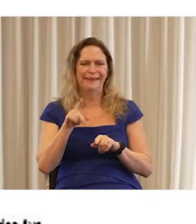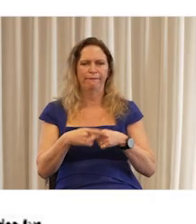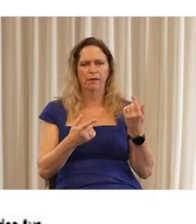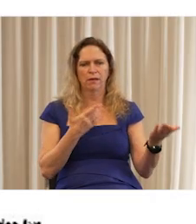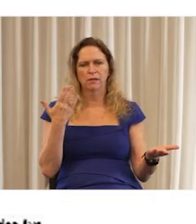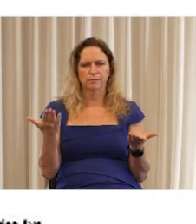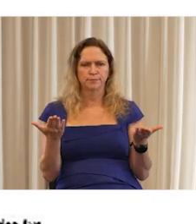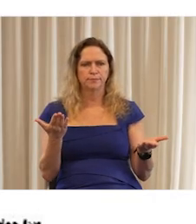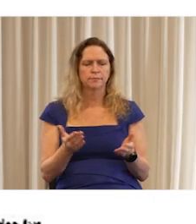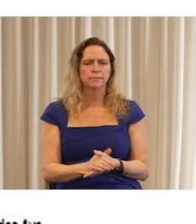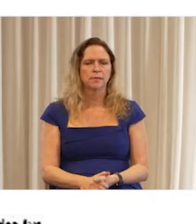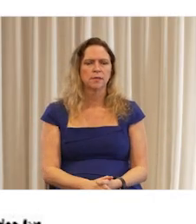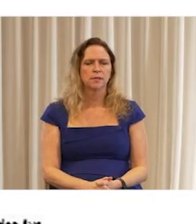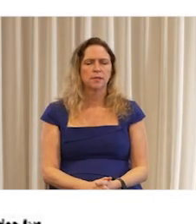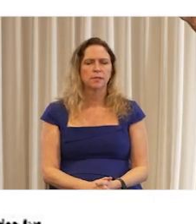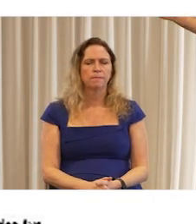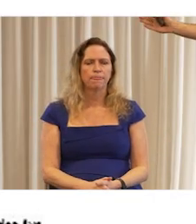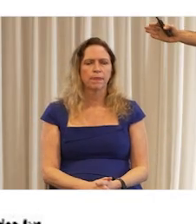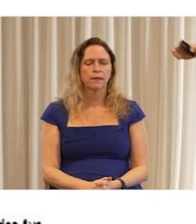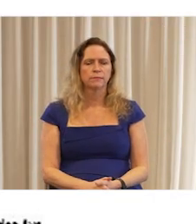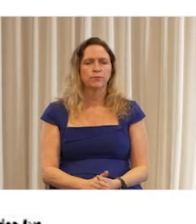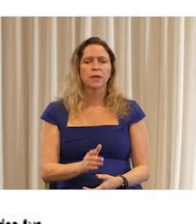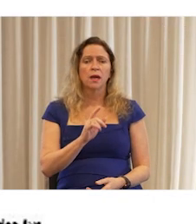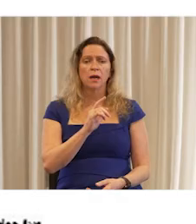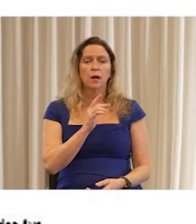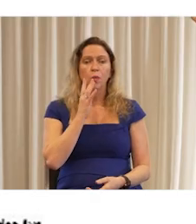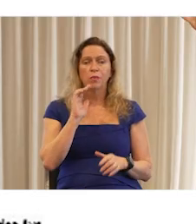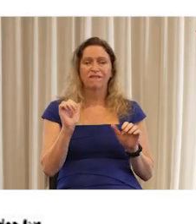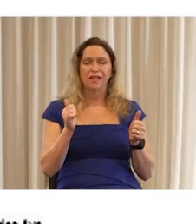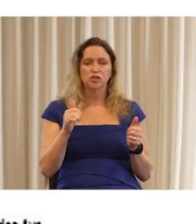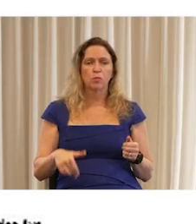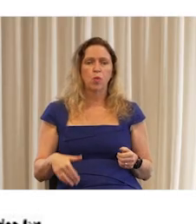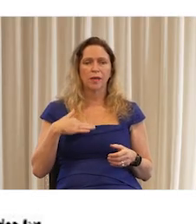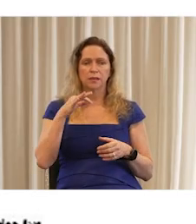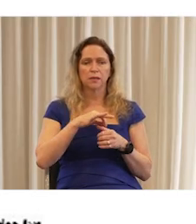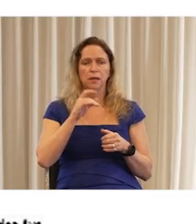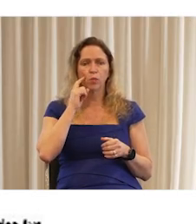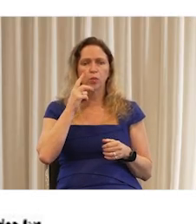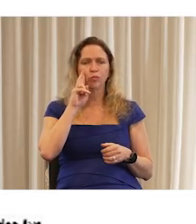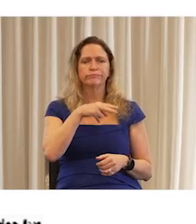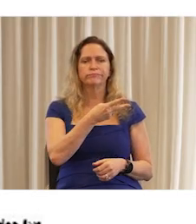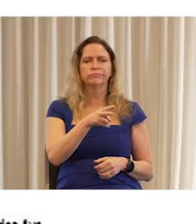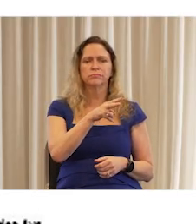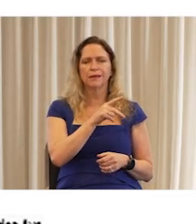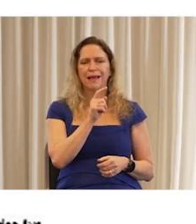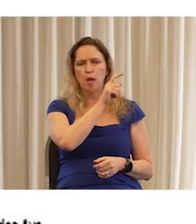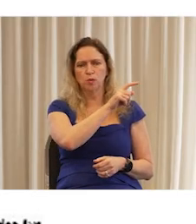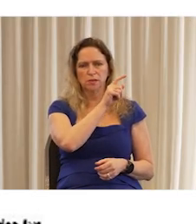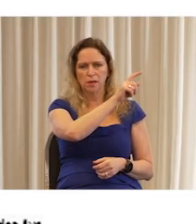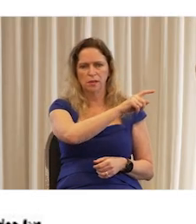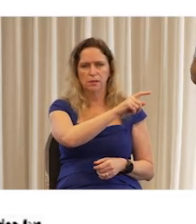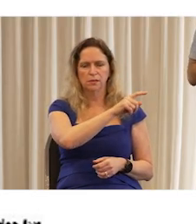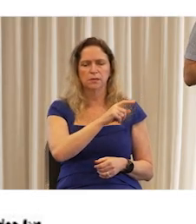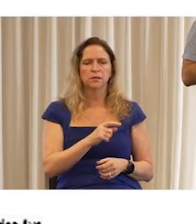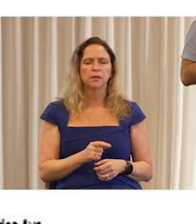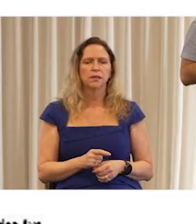tea, when we go out, there's also this looking at physical space and the exchange that happens there. So